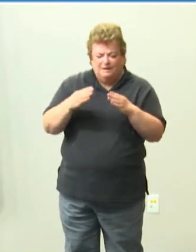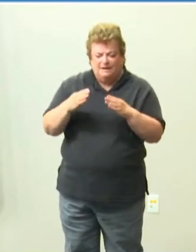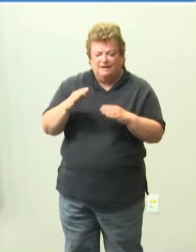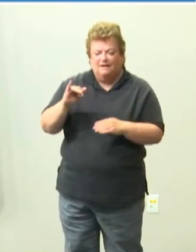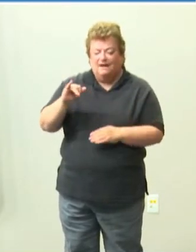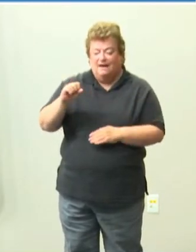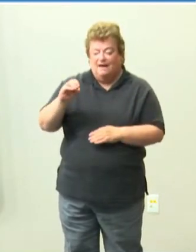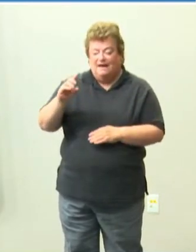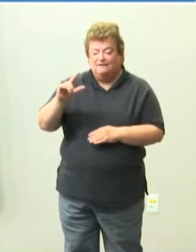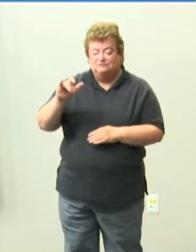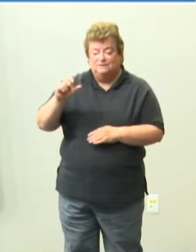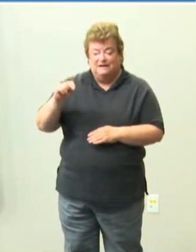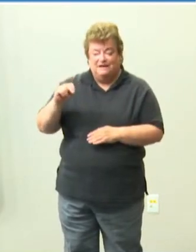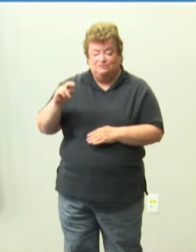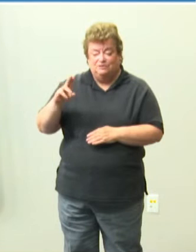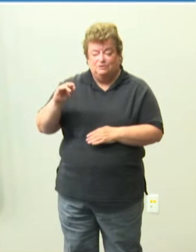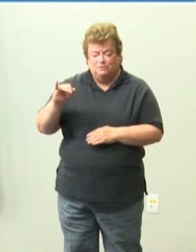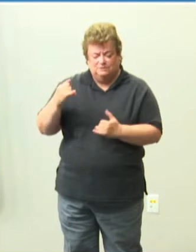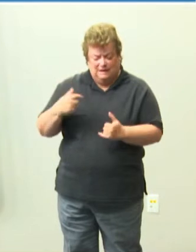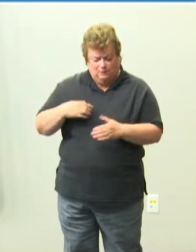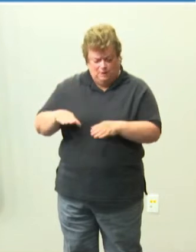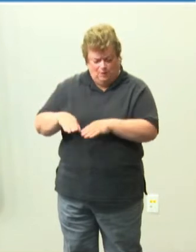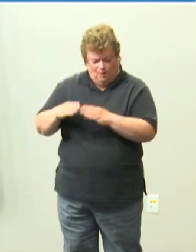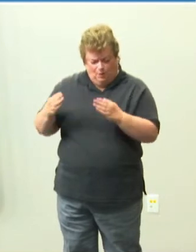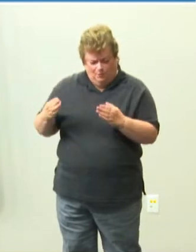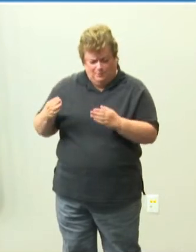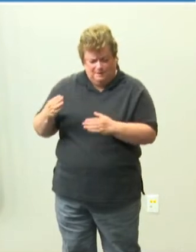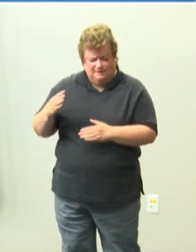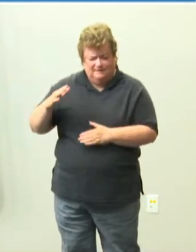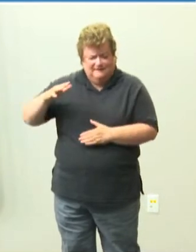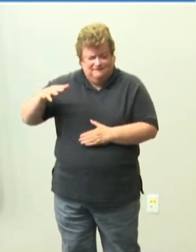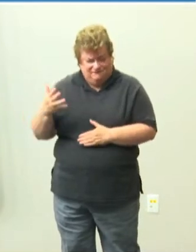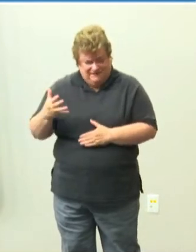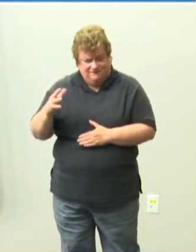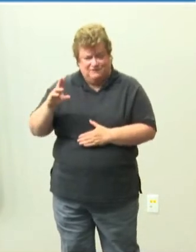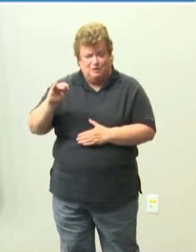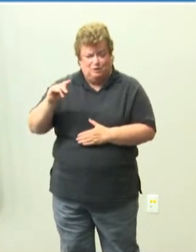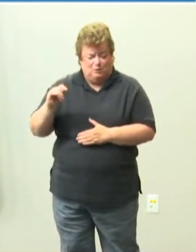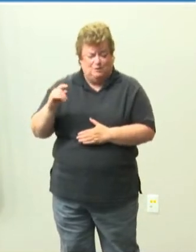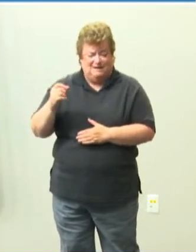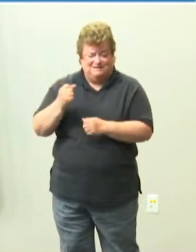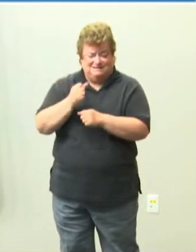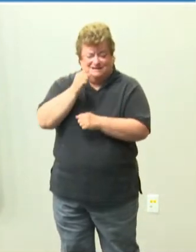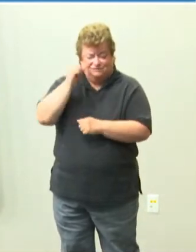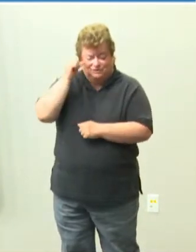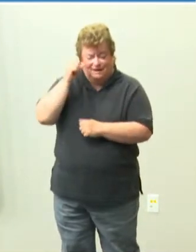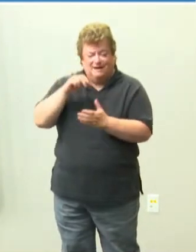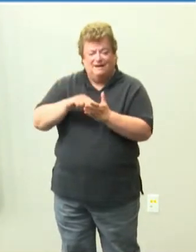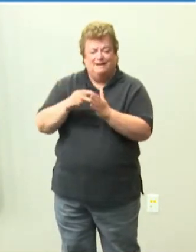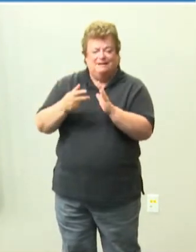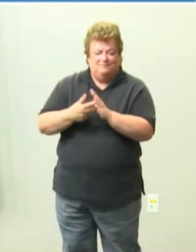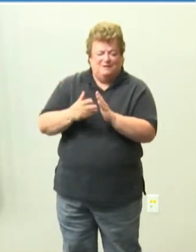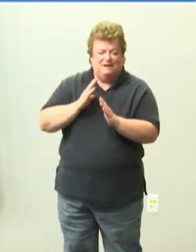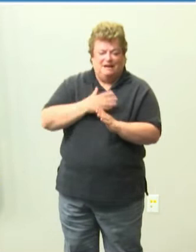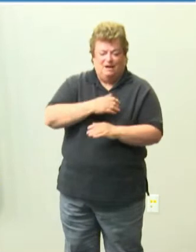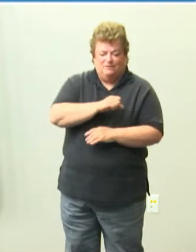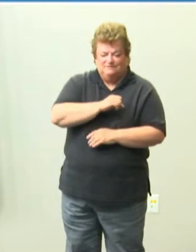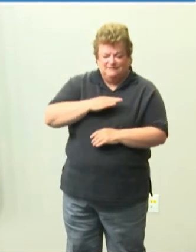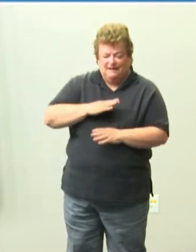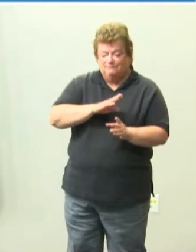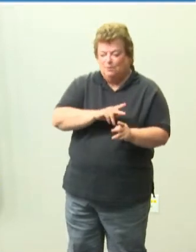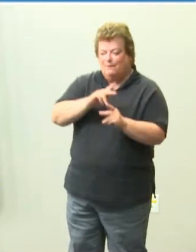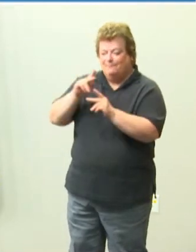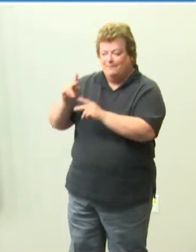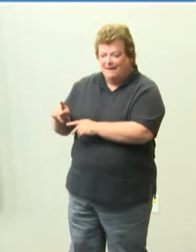isolation units, where we opened up our 5th, I believe it was our 5th isolation unit yesterday. That means that our staff is heading back in there rather